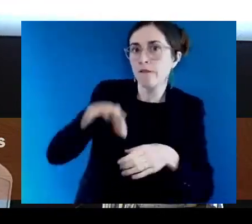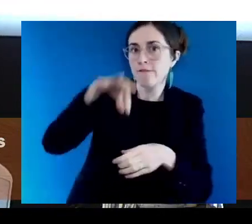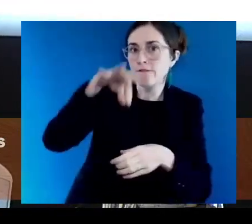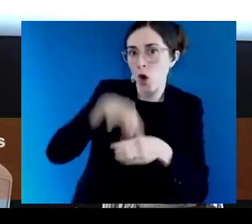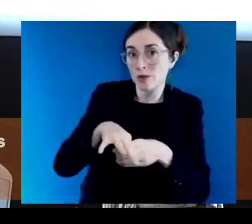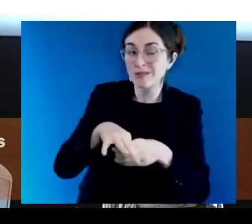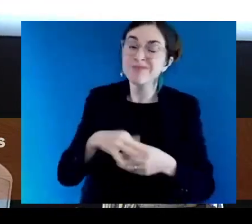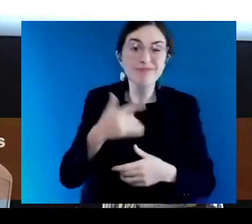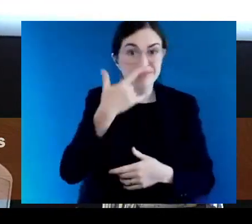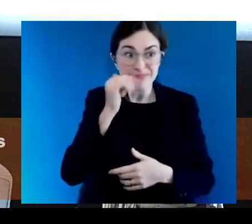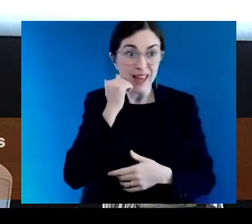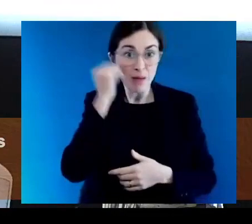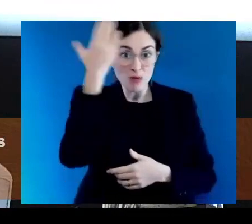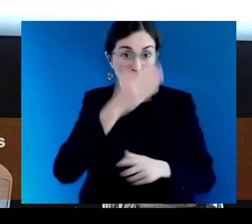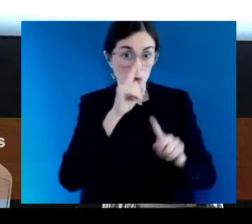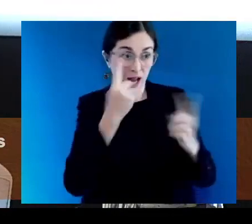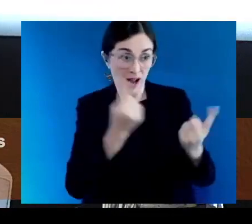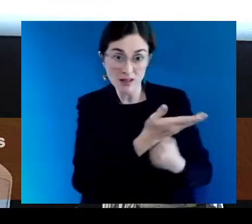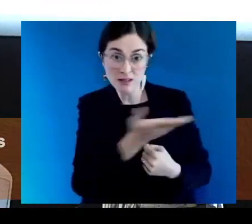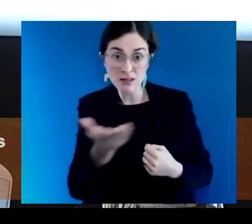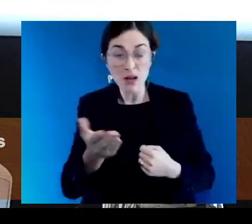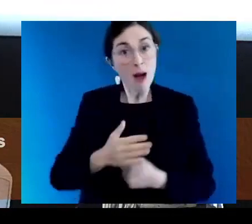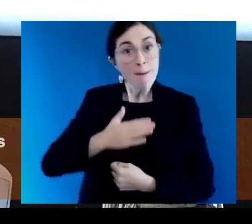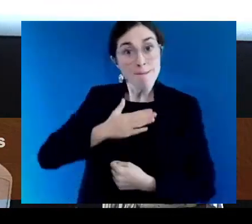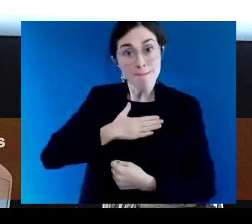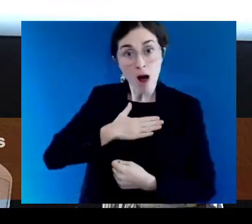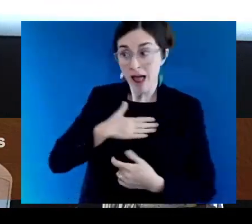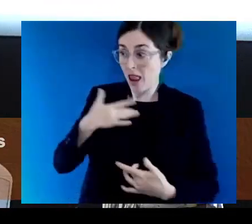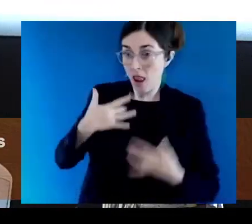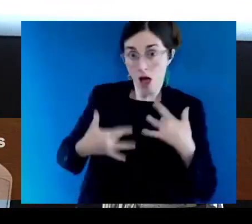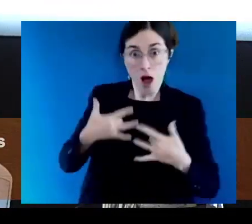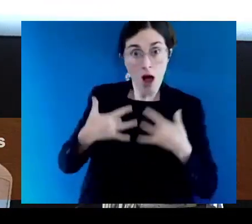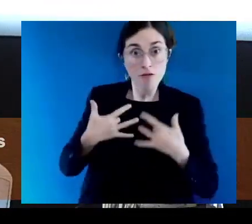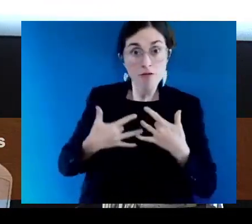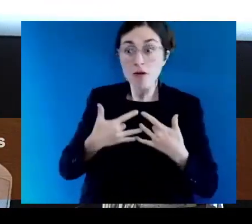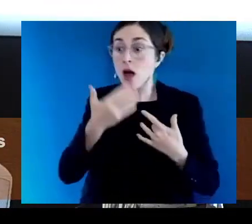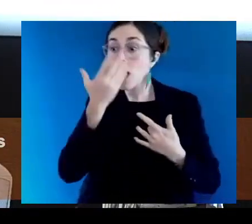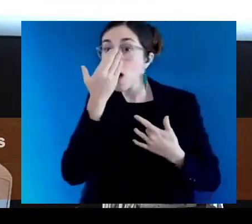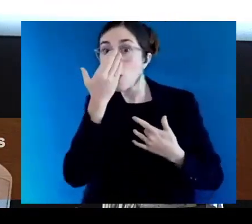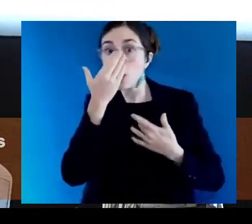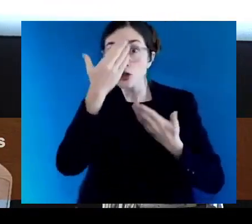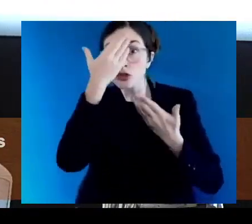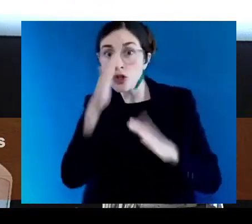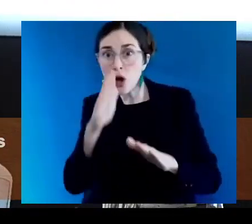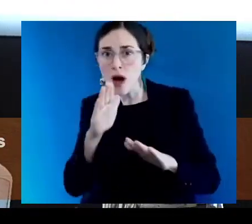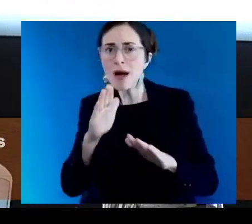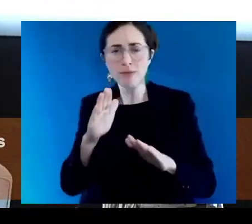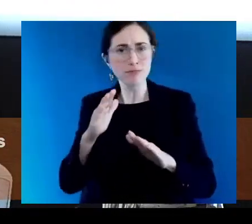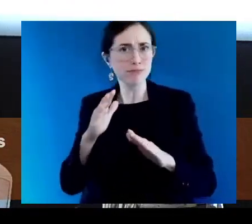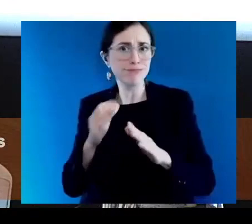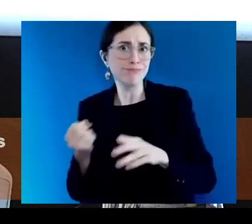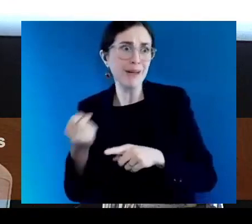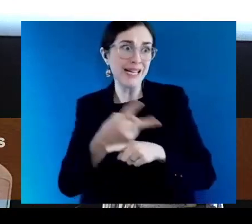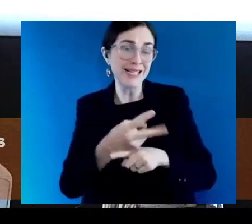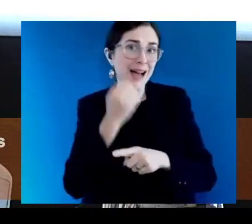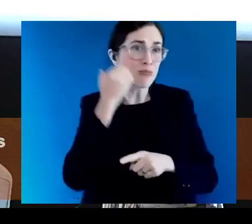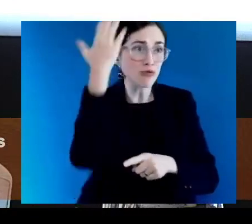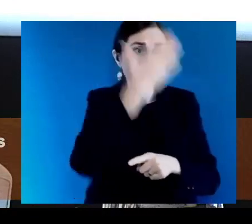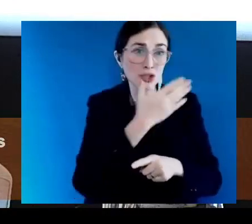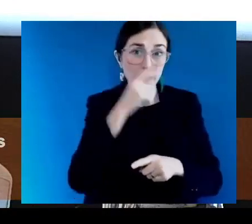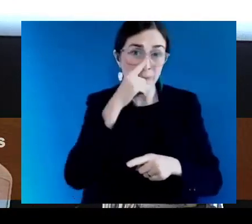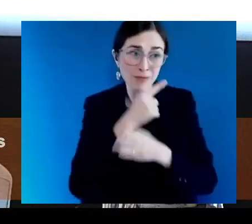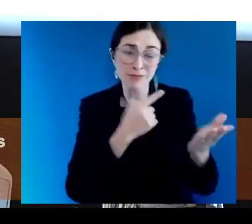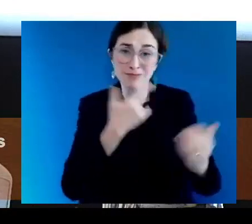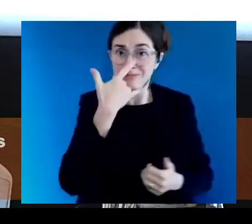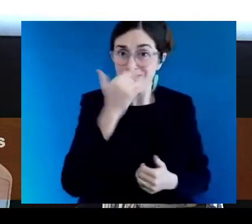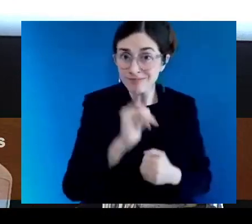life expectancy would be far greater than that of Aboriginal children of the same age, and that my pathway to an education was well